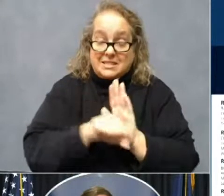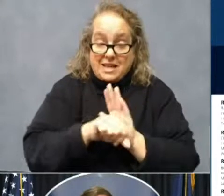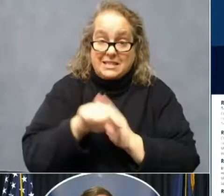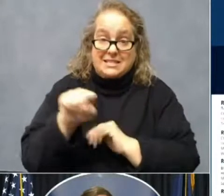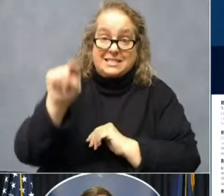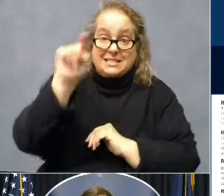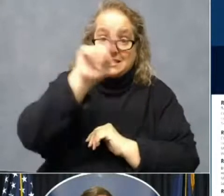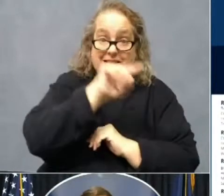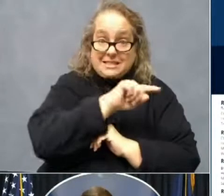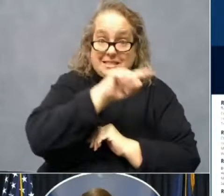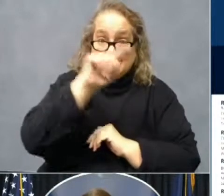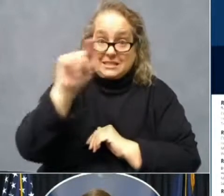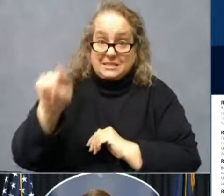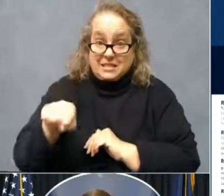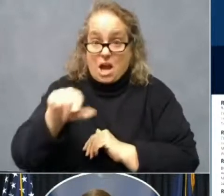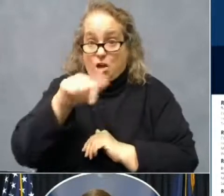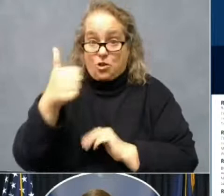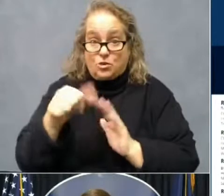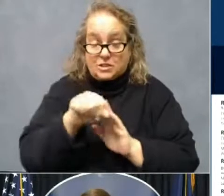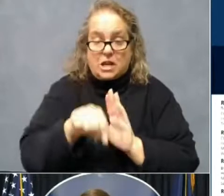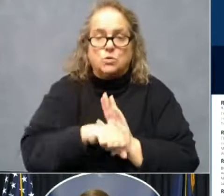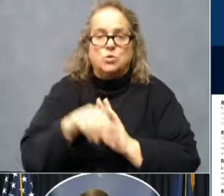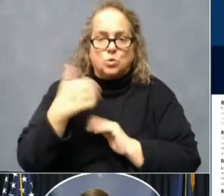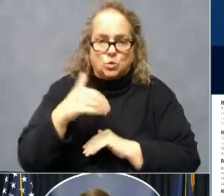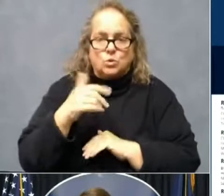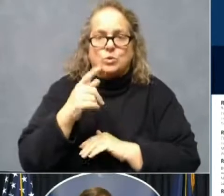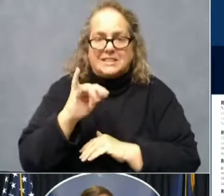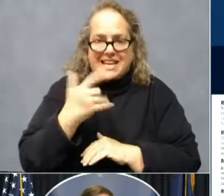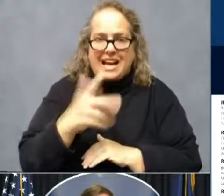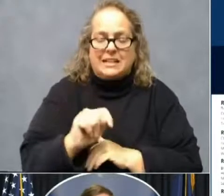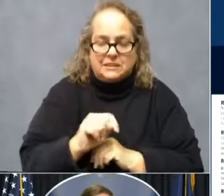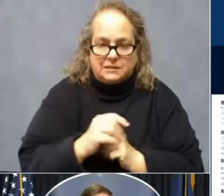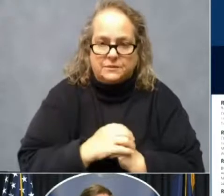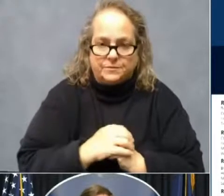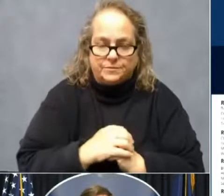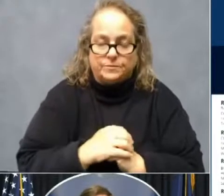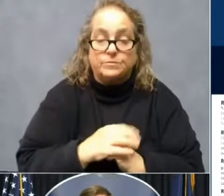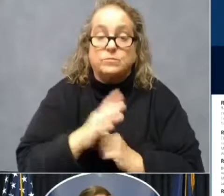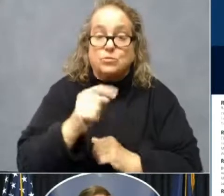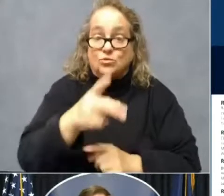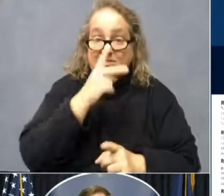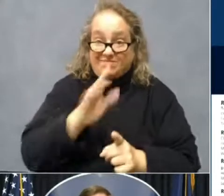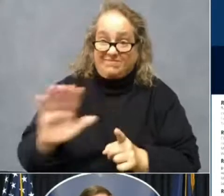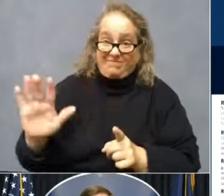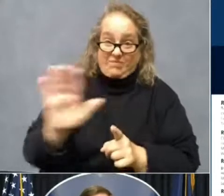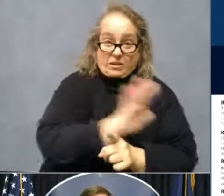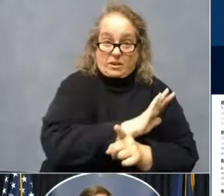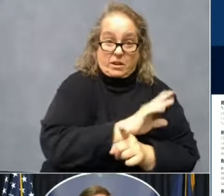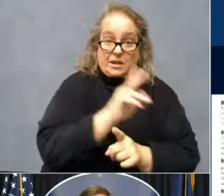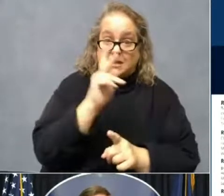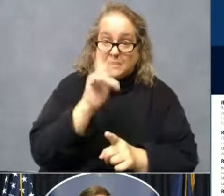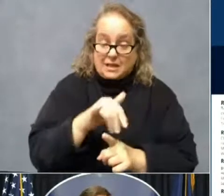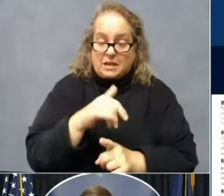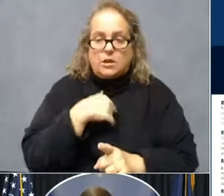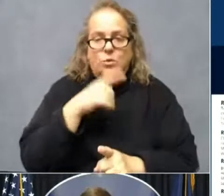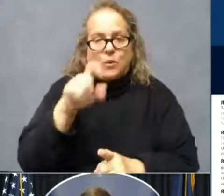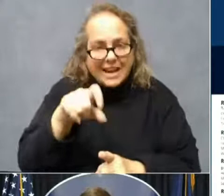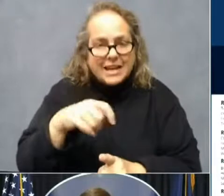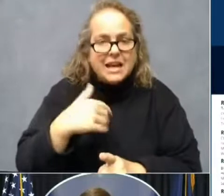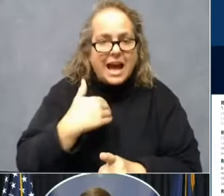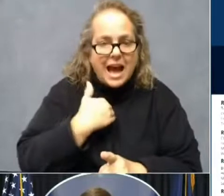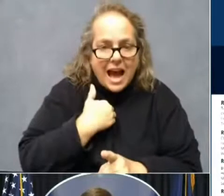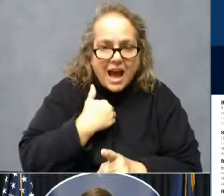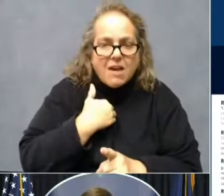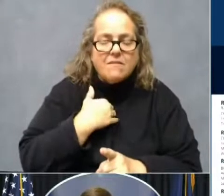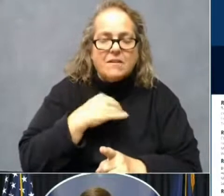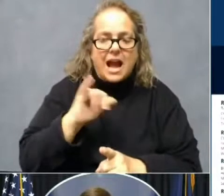People who need critical care, and we need an ICU bed open for every individual that might need